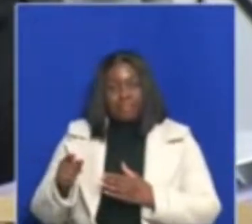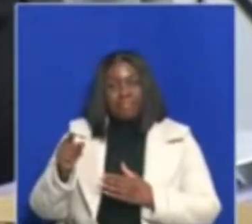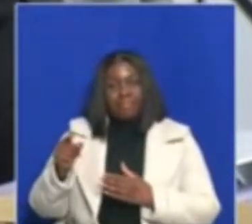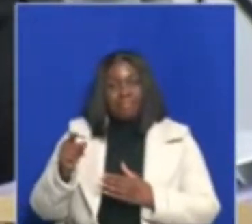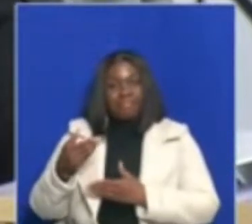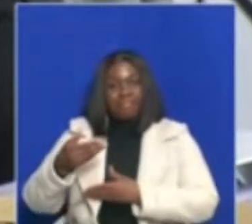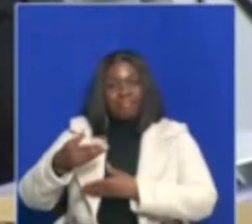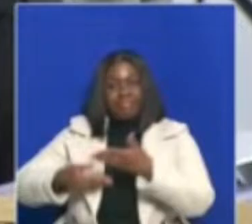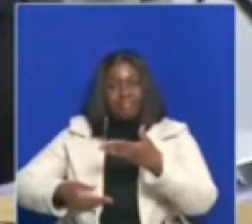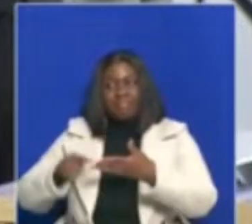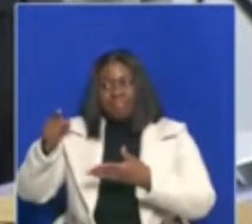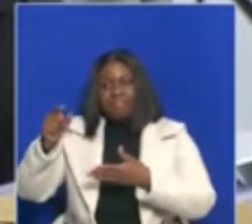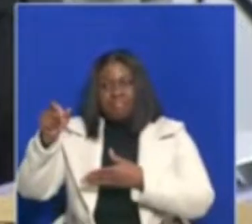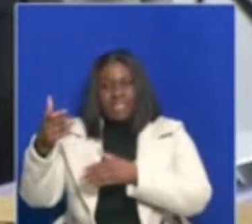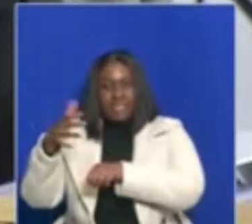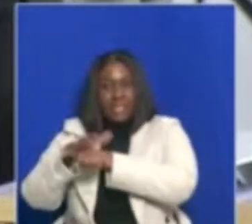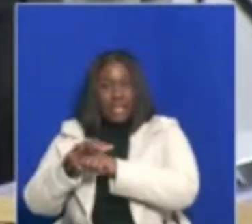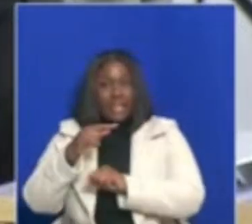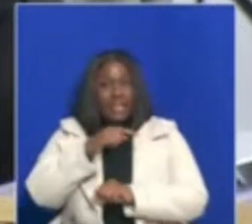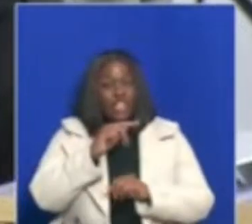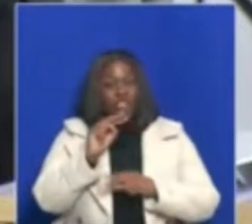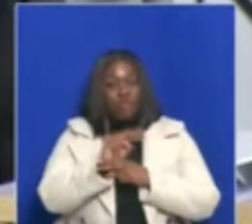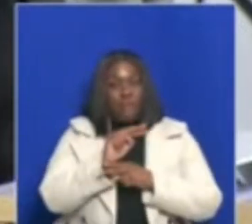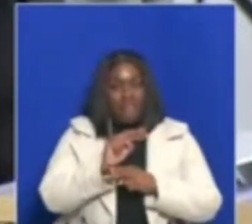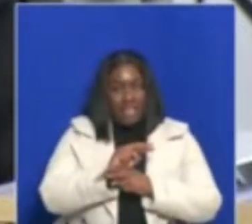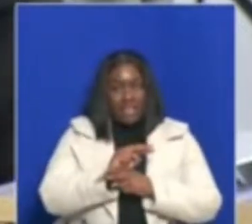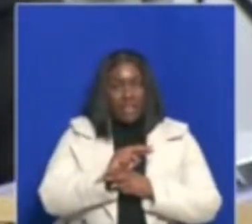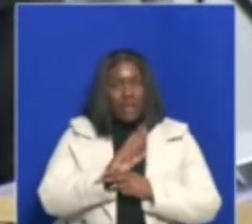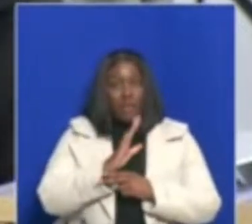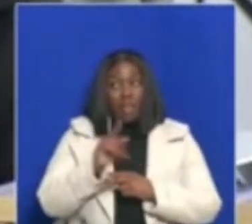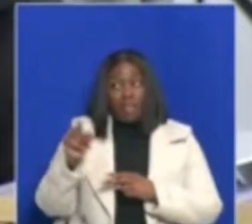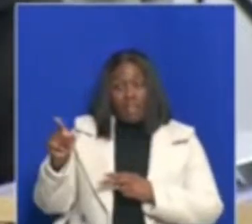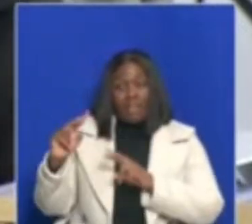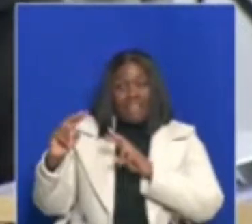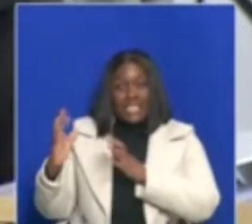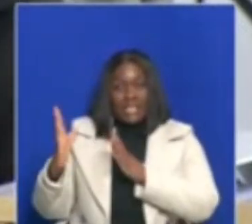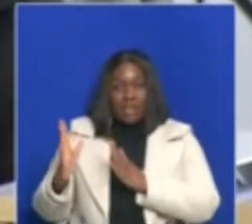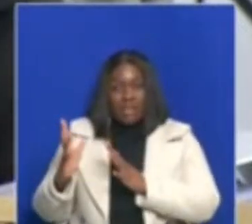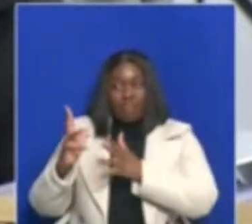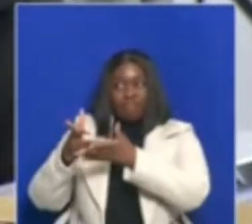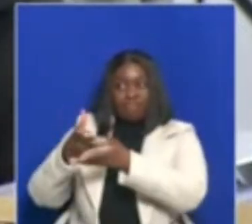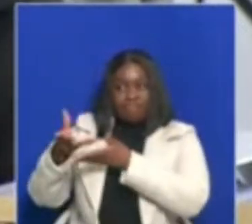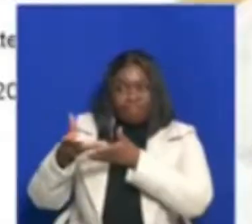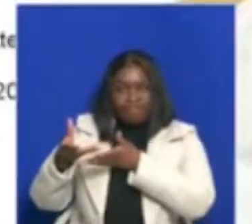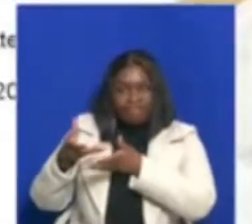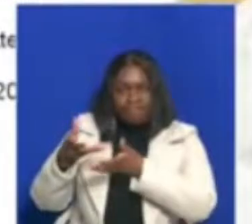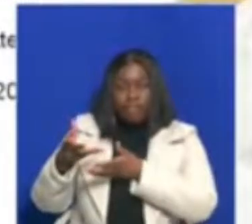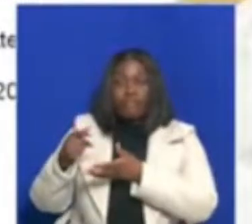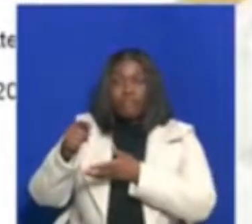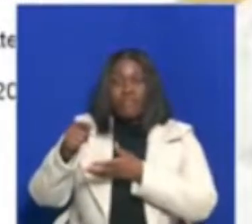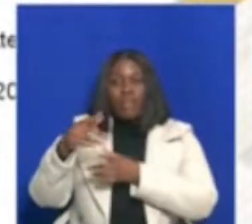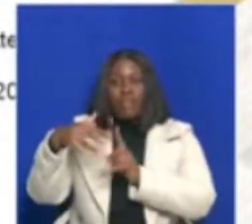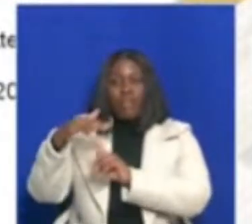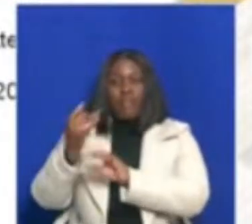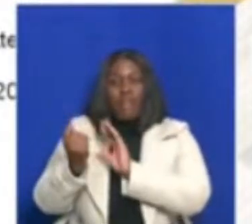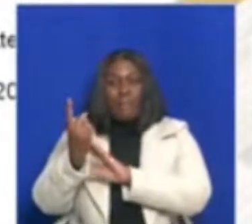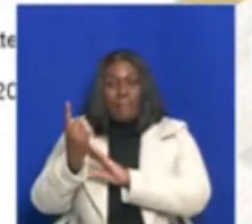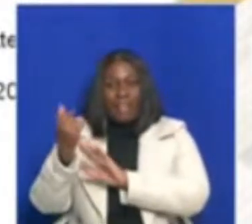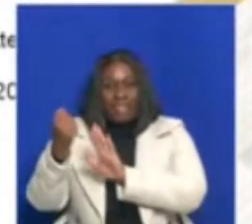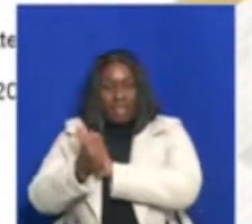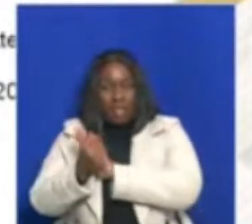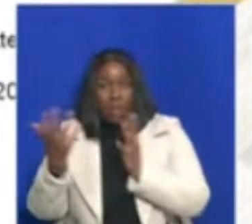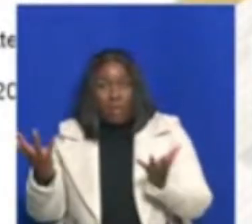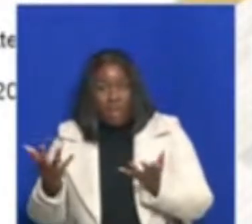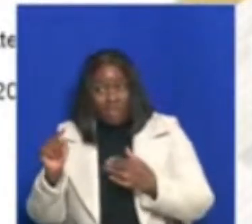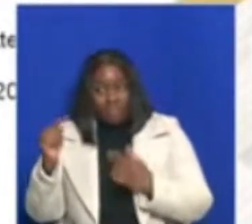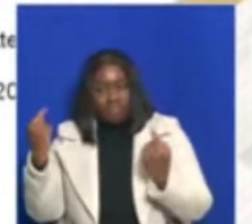duties will engage the investigators to attend the crime scene. IPID is mandated under Section 24